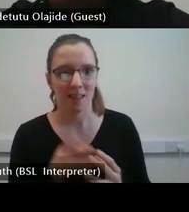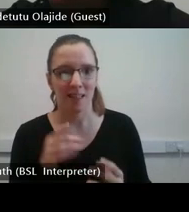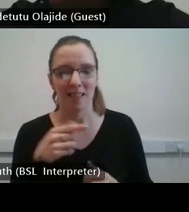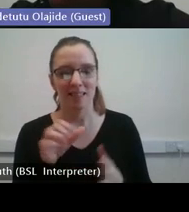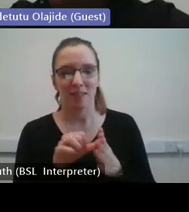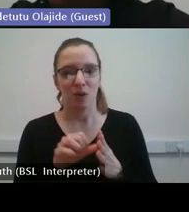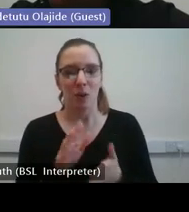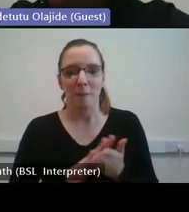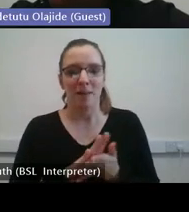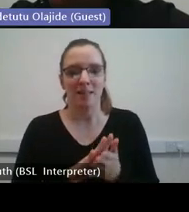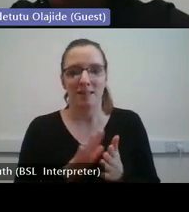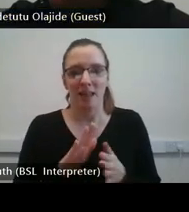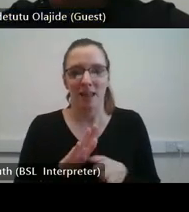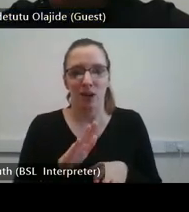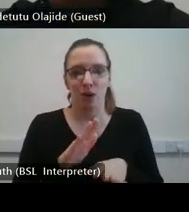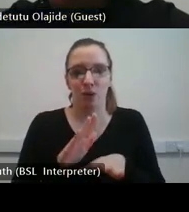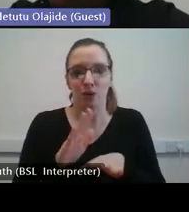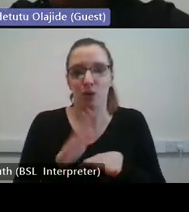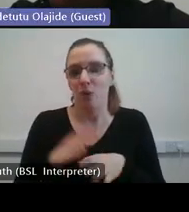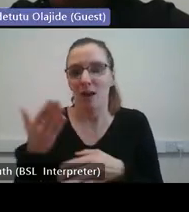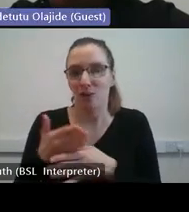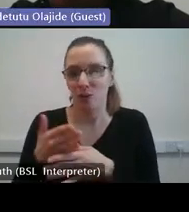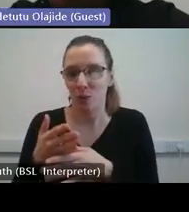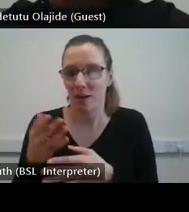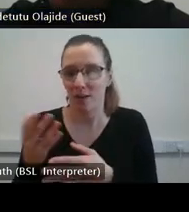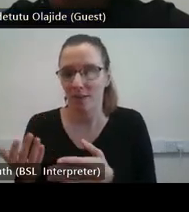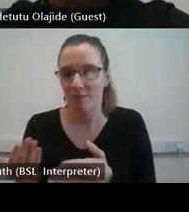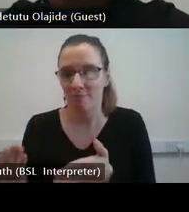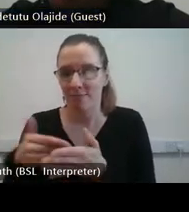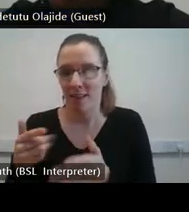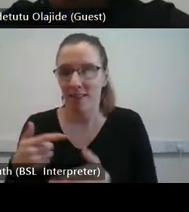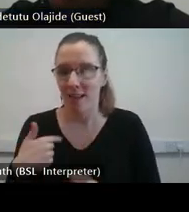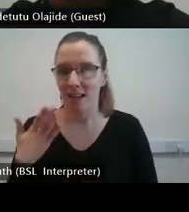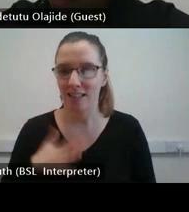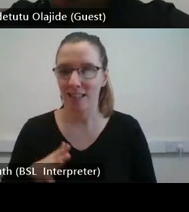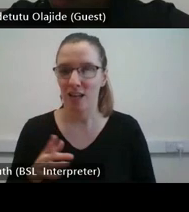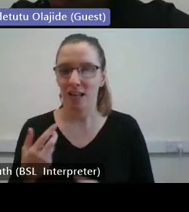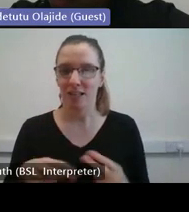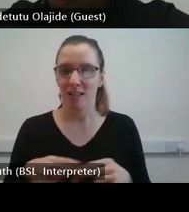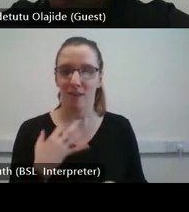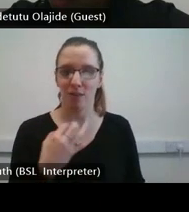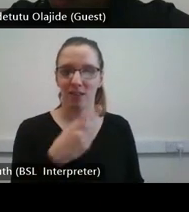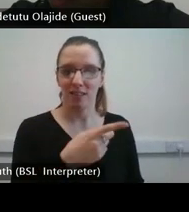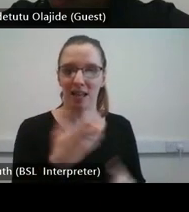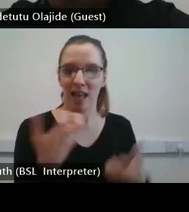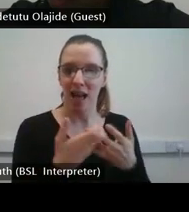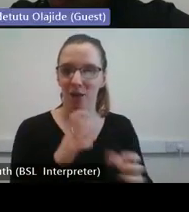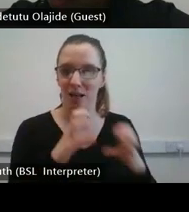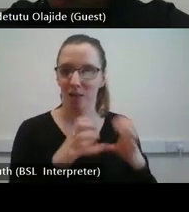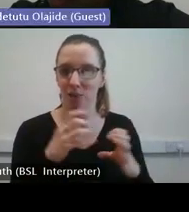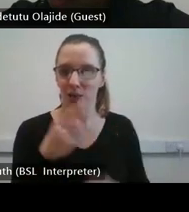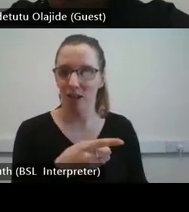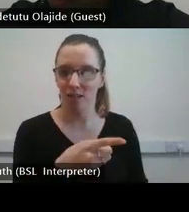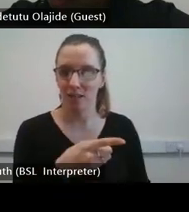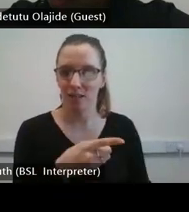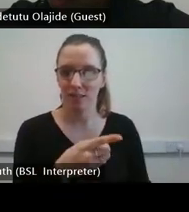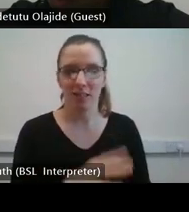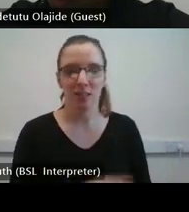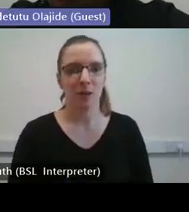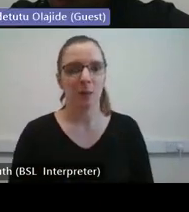the work for that kind of side of things, how am I going to be able to communicate, connect with them properly? That's the I'd probably go with